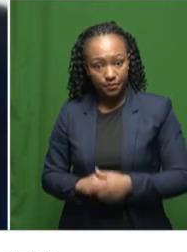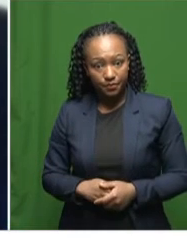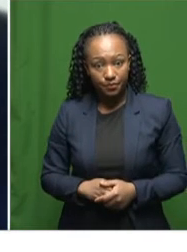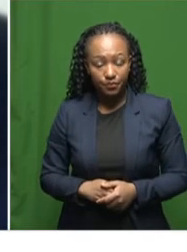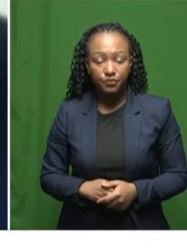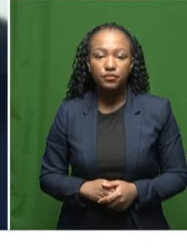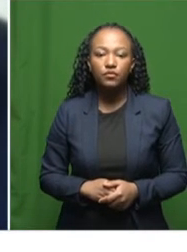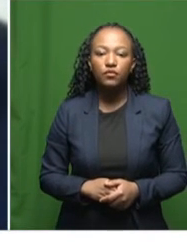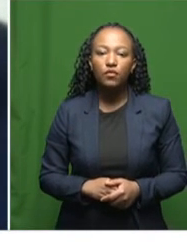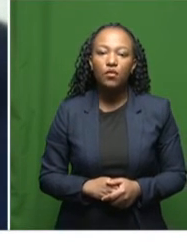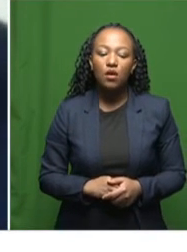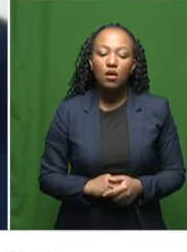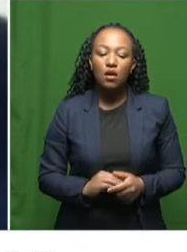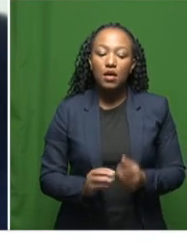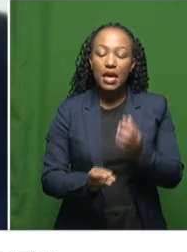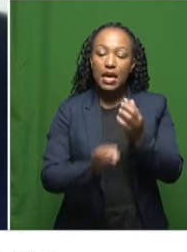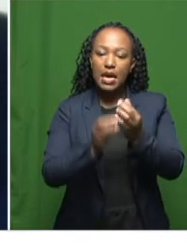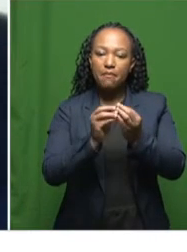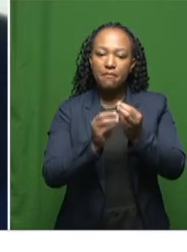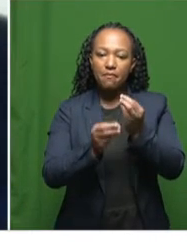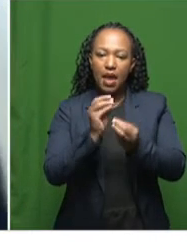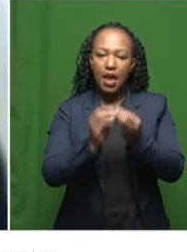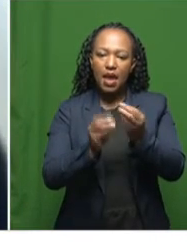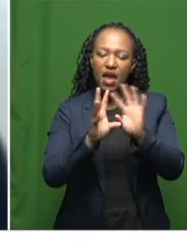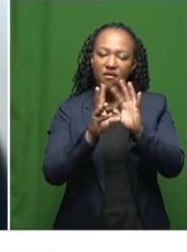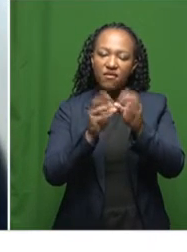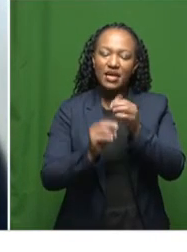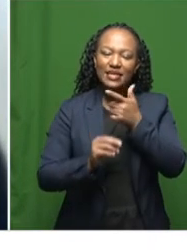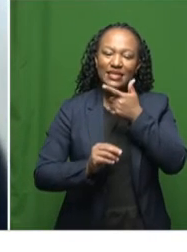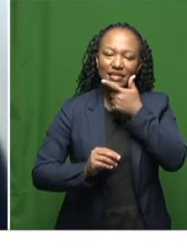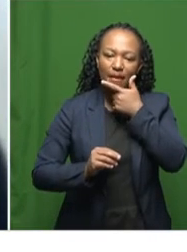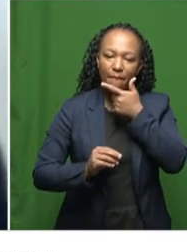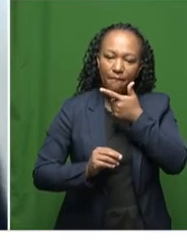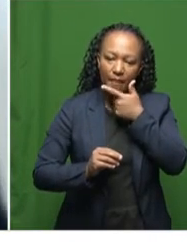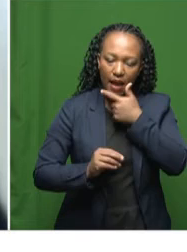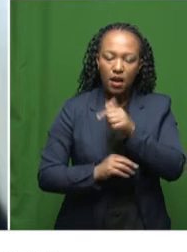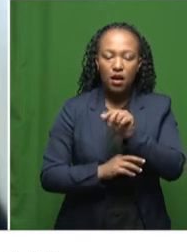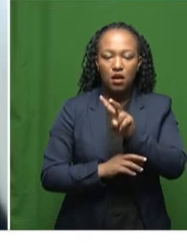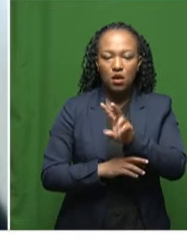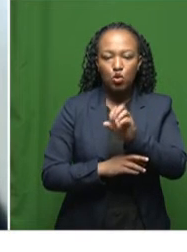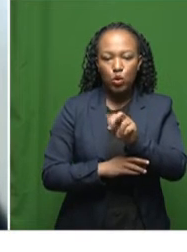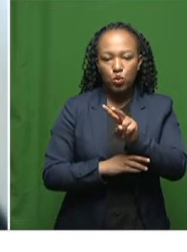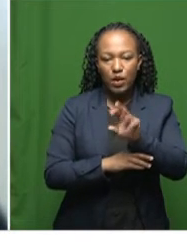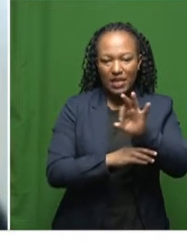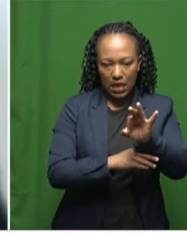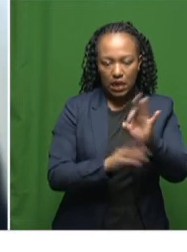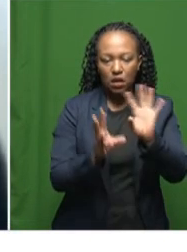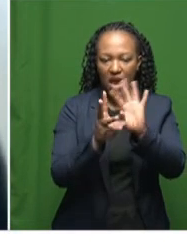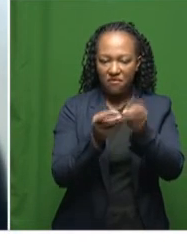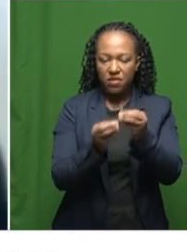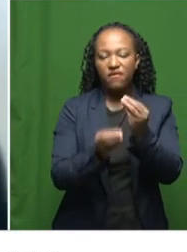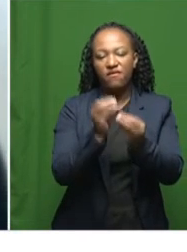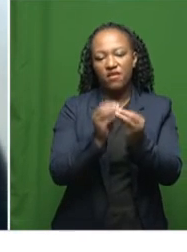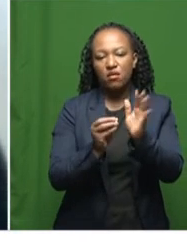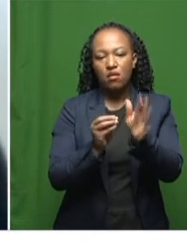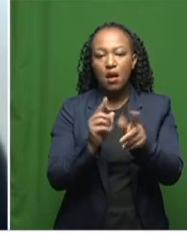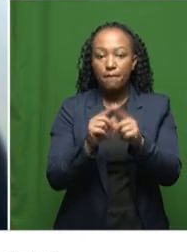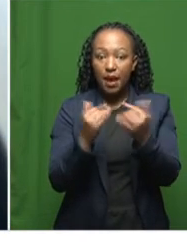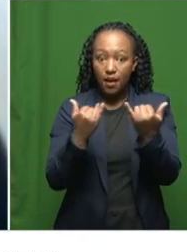The repairs, all the repairs will be completed in December 2023. But with these interventions that are coming in